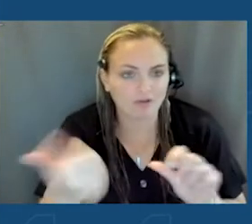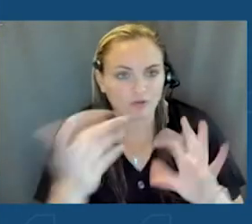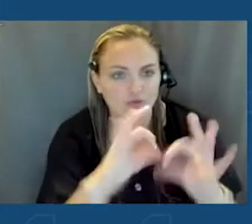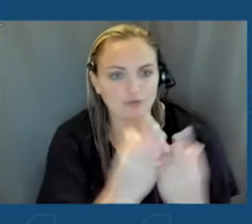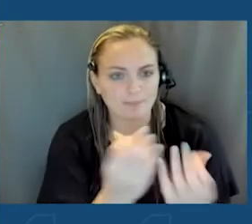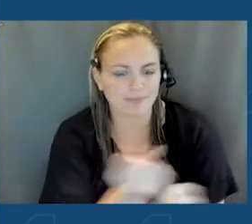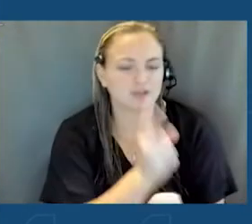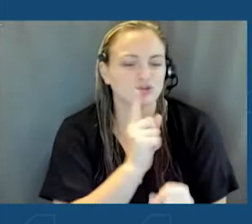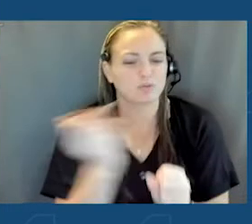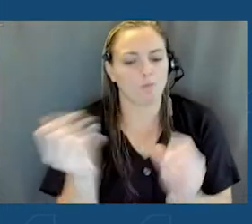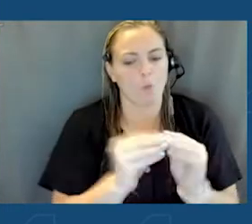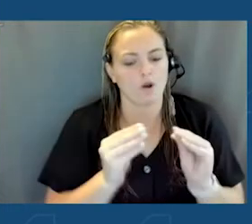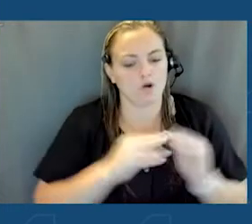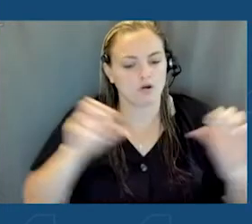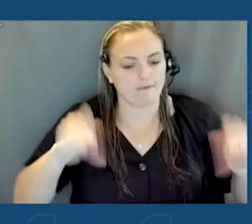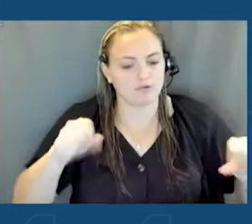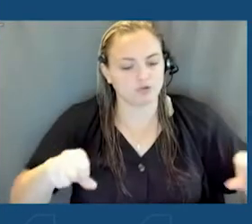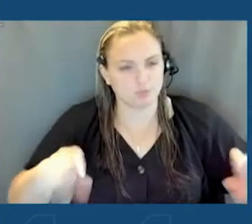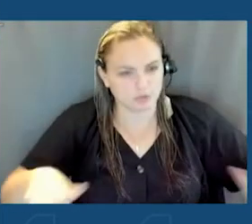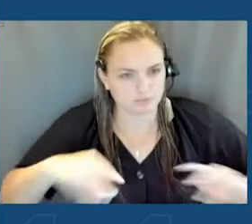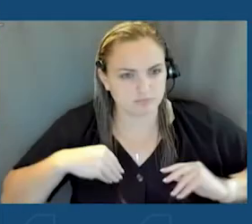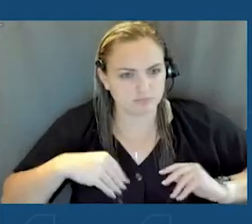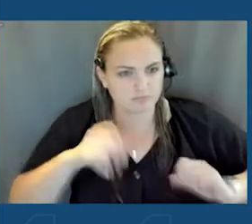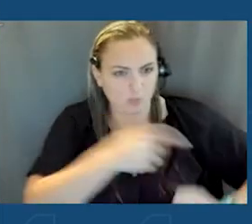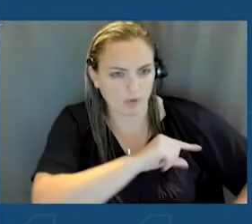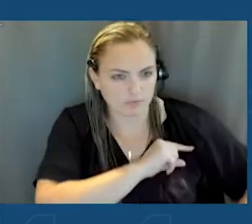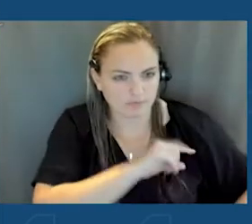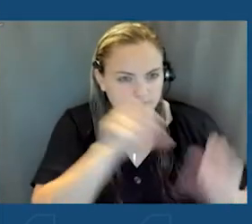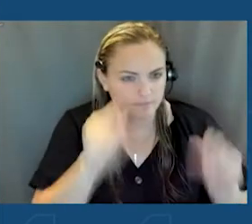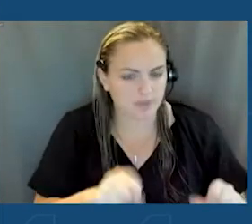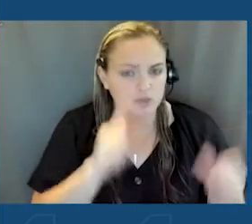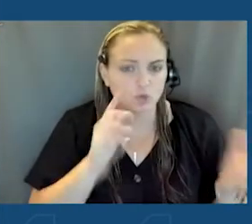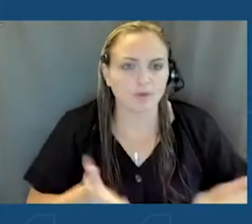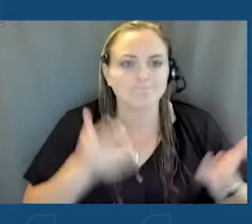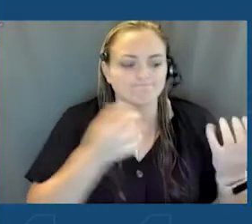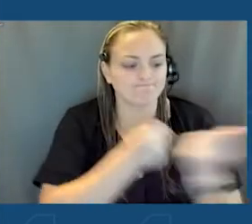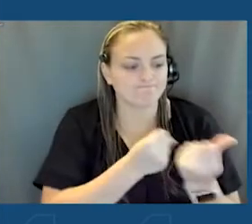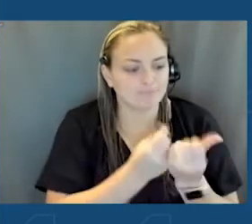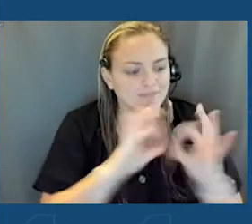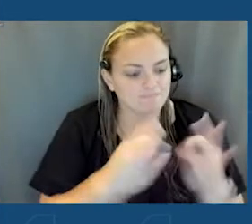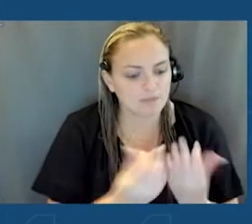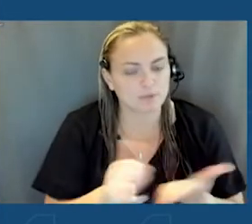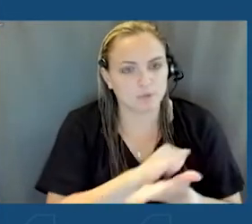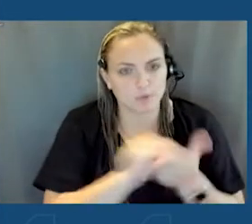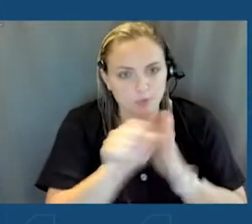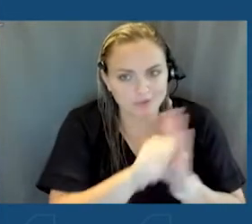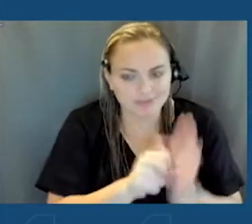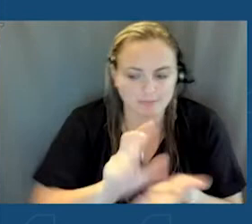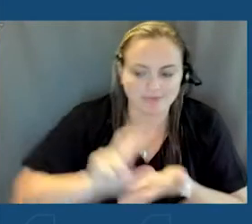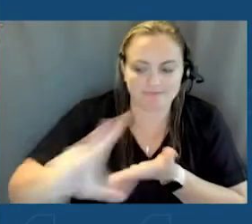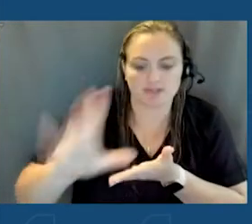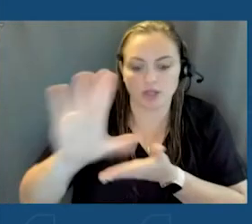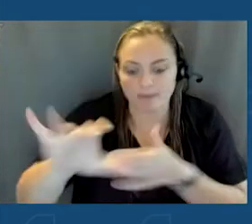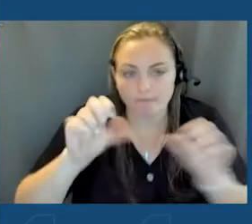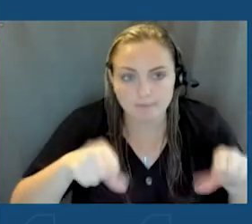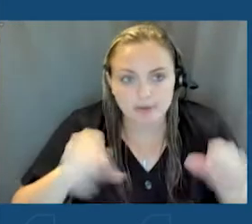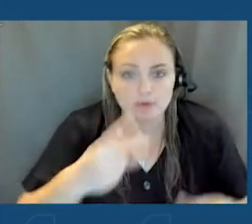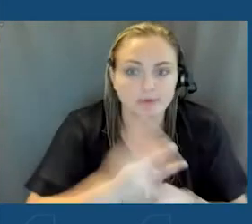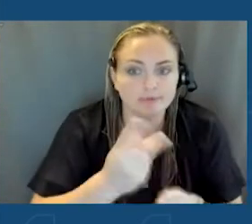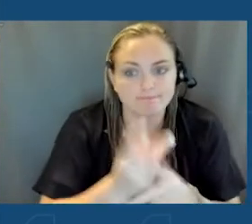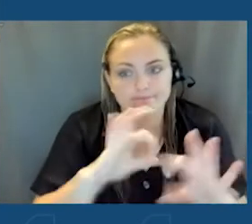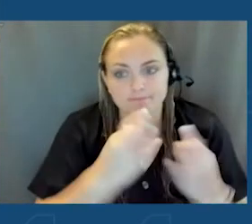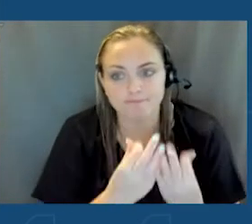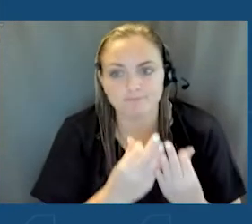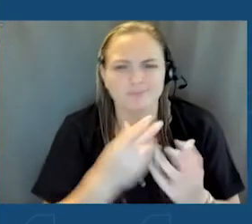That's how we lift families up in the state of New York, by investing in their ability to take care of their families during this